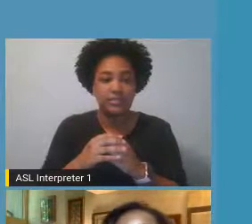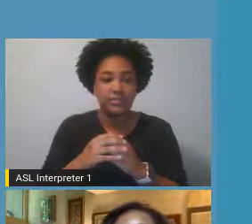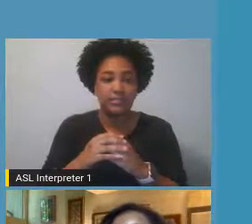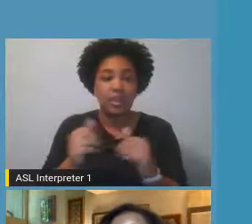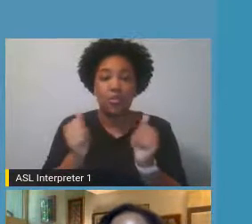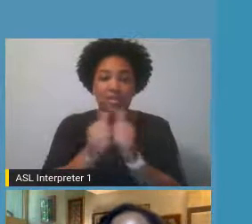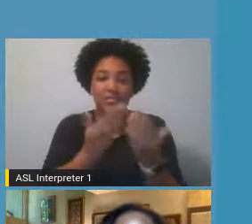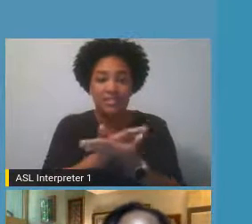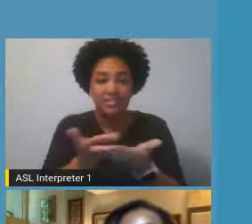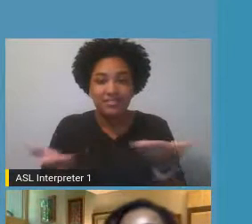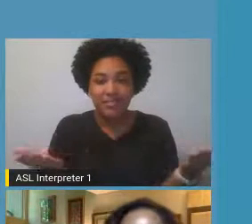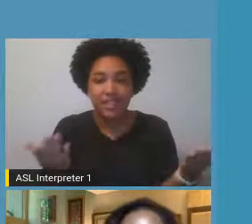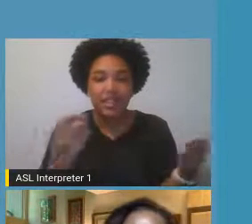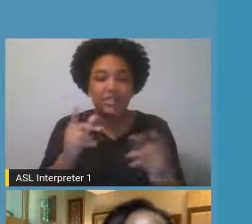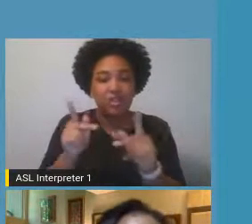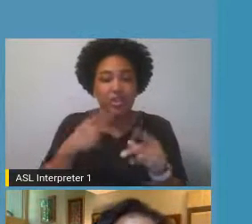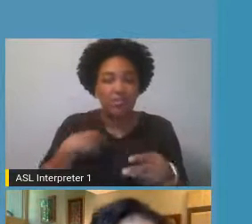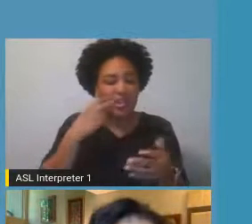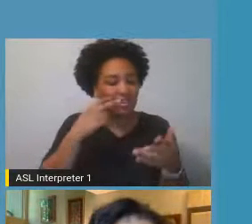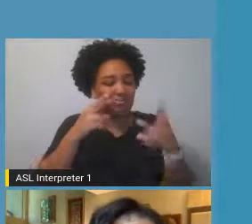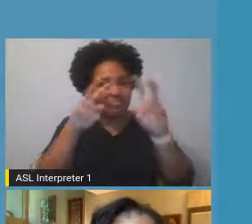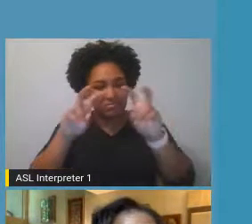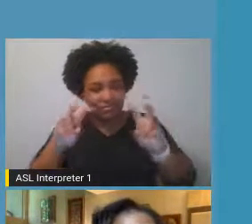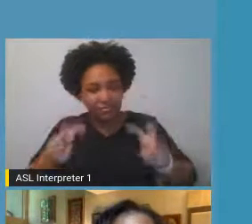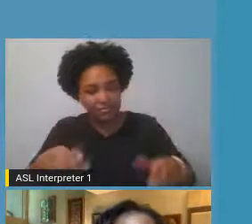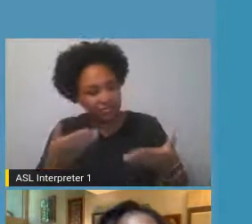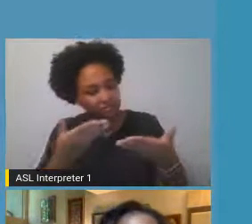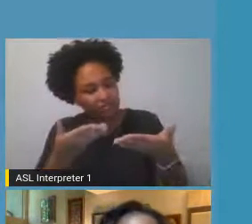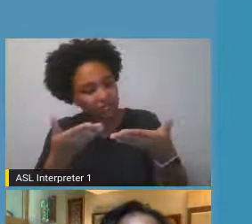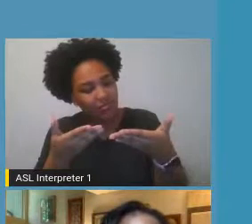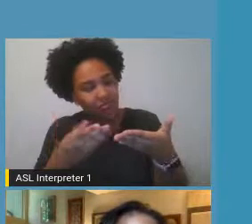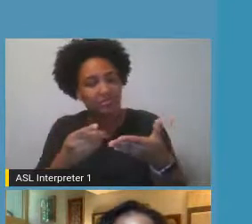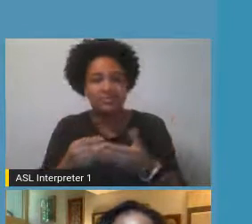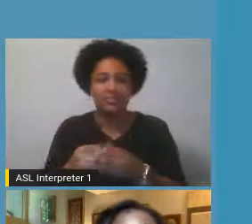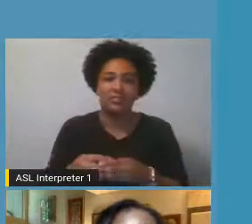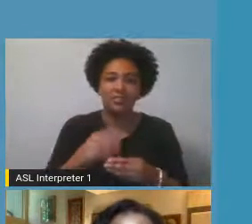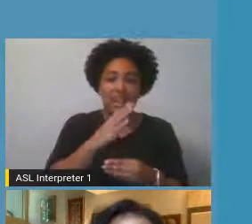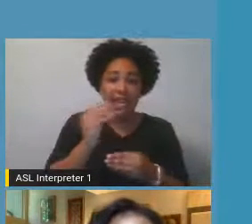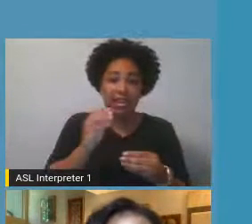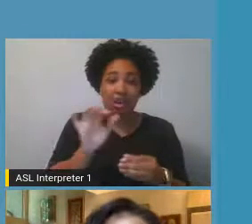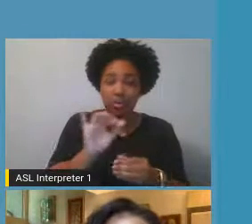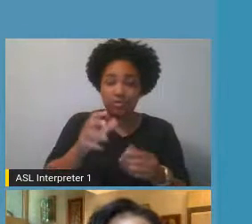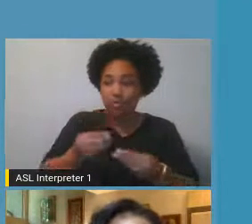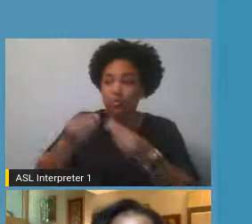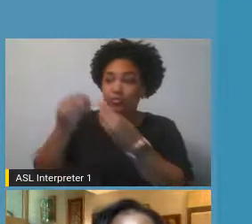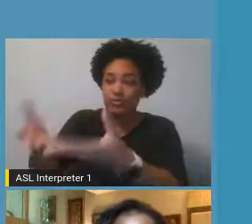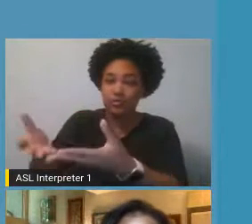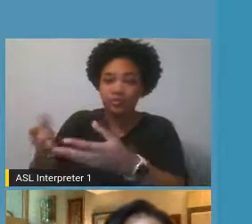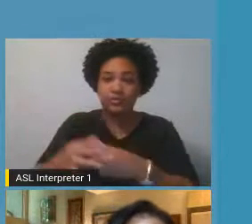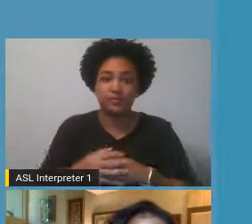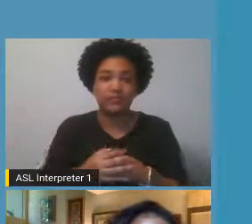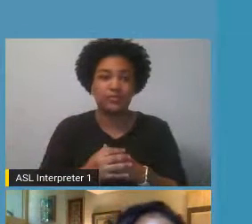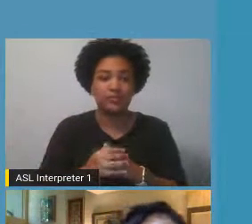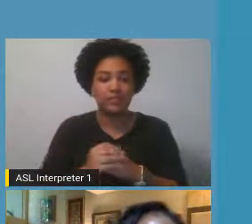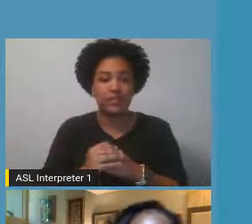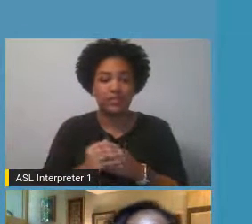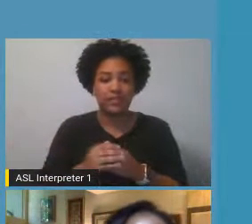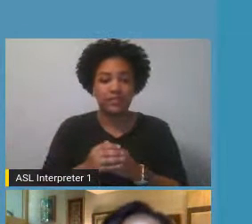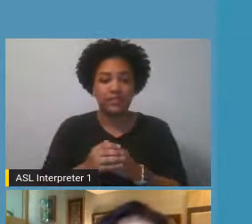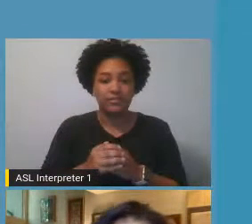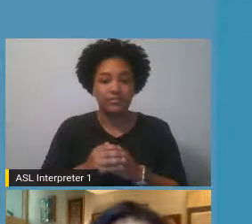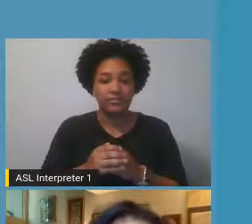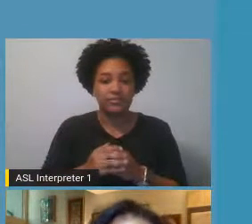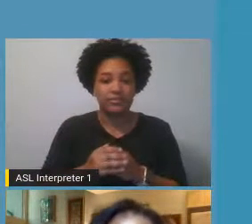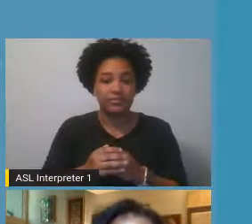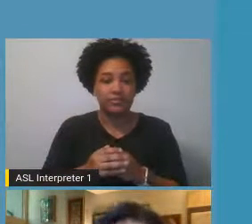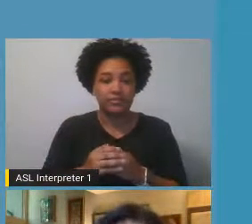evaluated and to donate them. And so they have just millions and millions of artifacts. And if you had